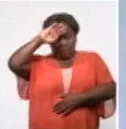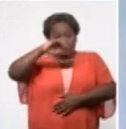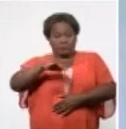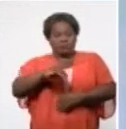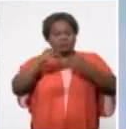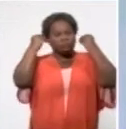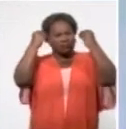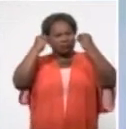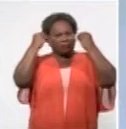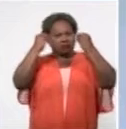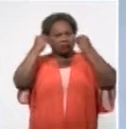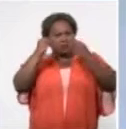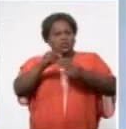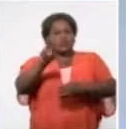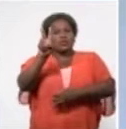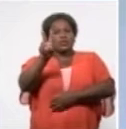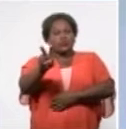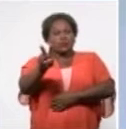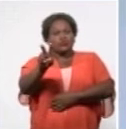accumulates